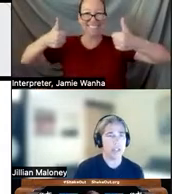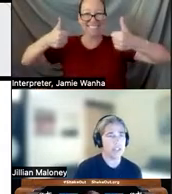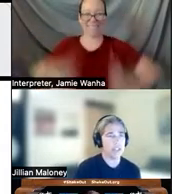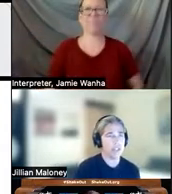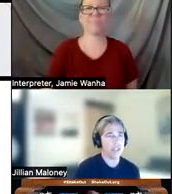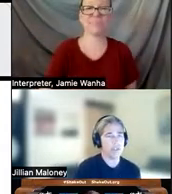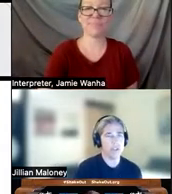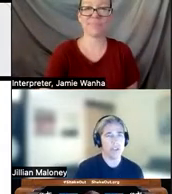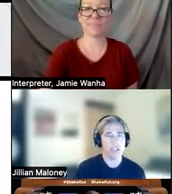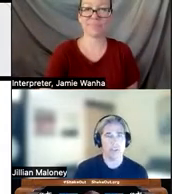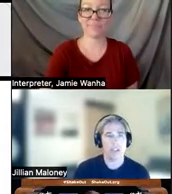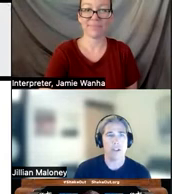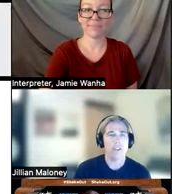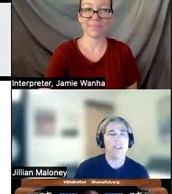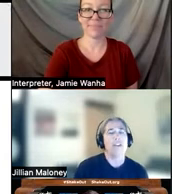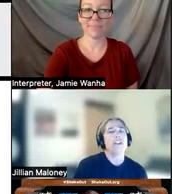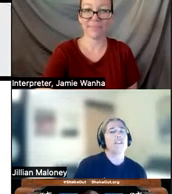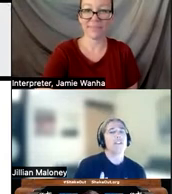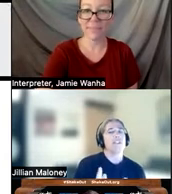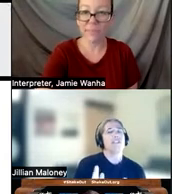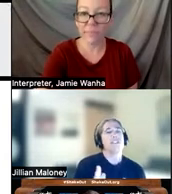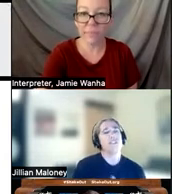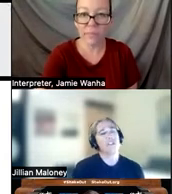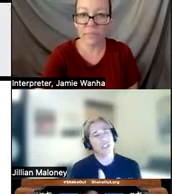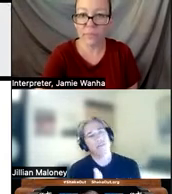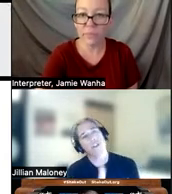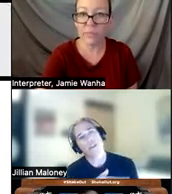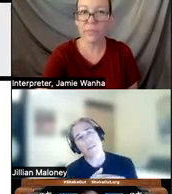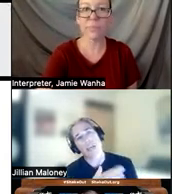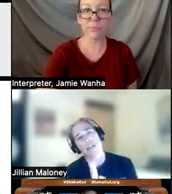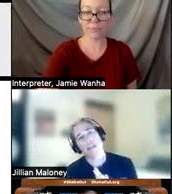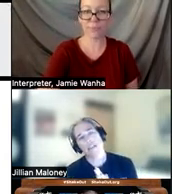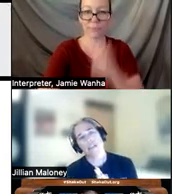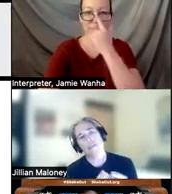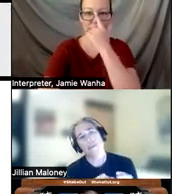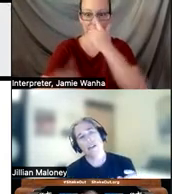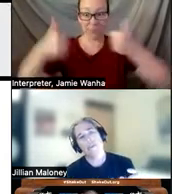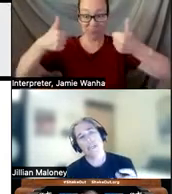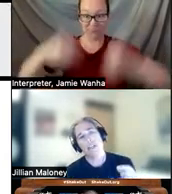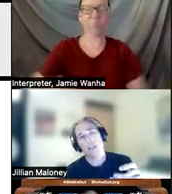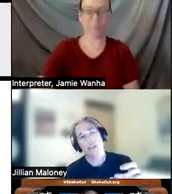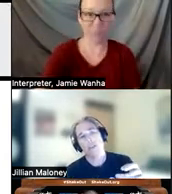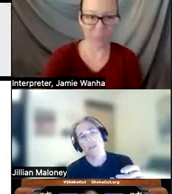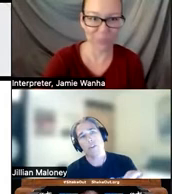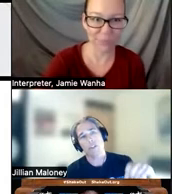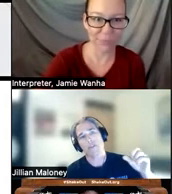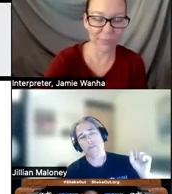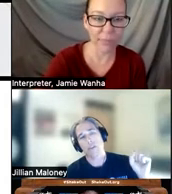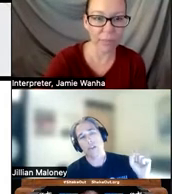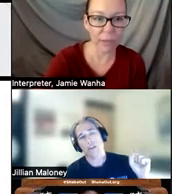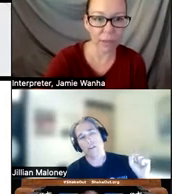about, if you go to the next one here, these strike slip faults, when they bend and step, they can create little